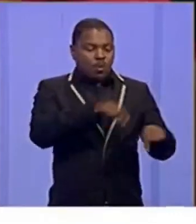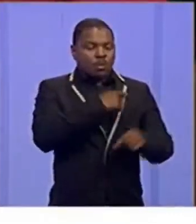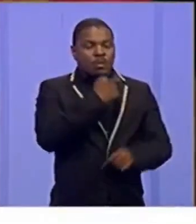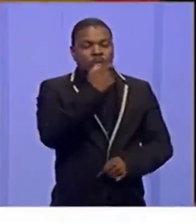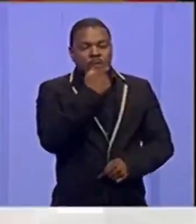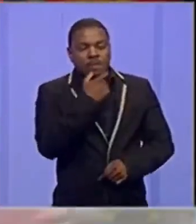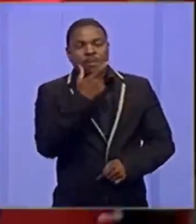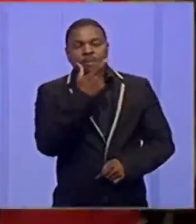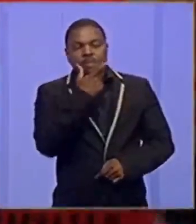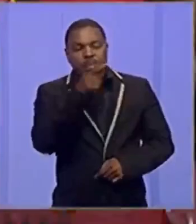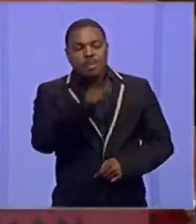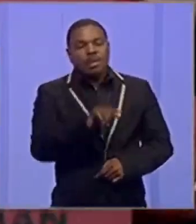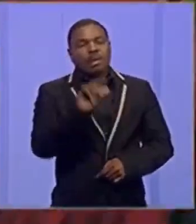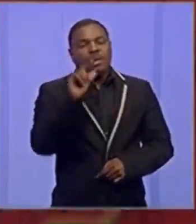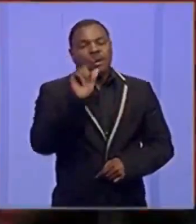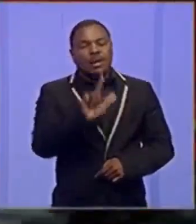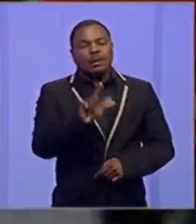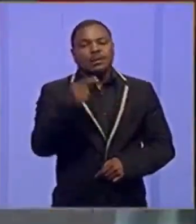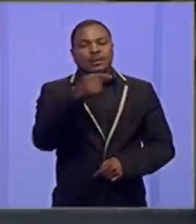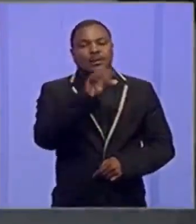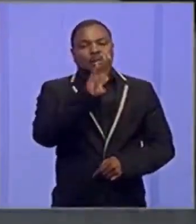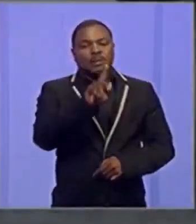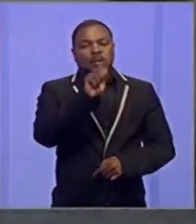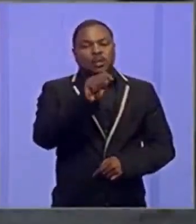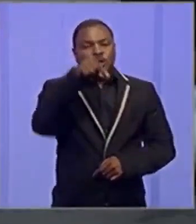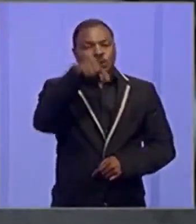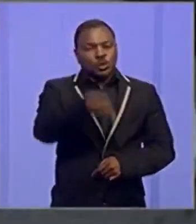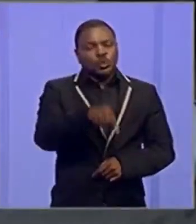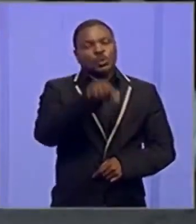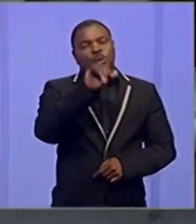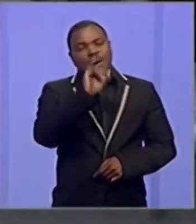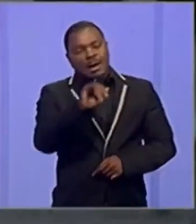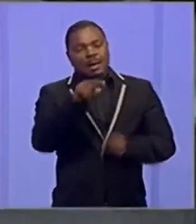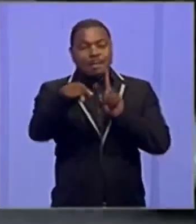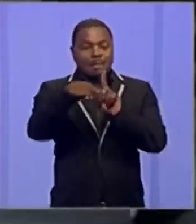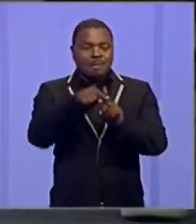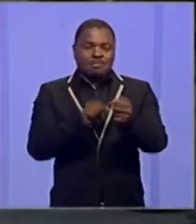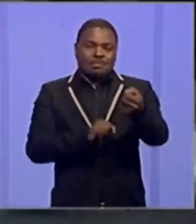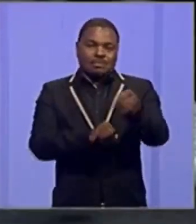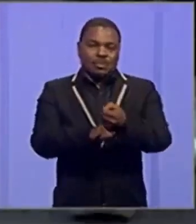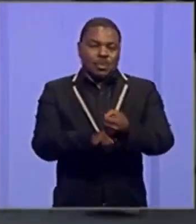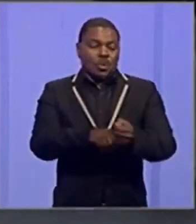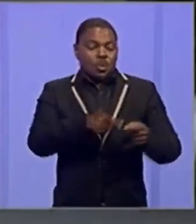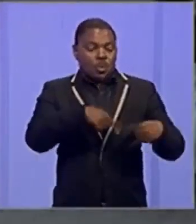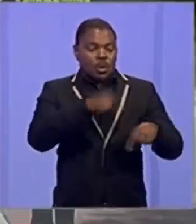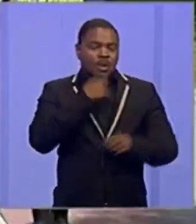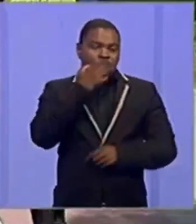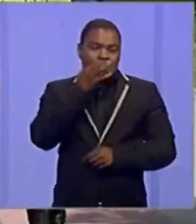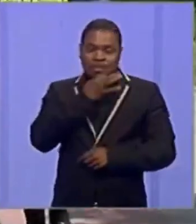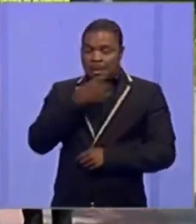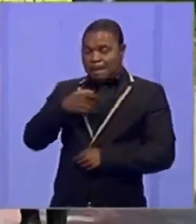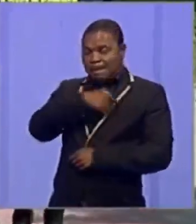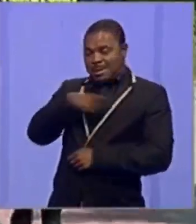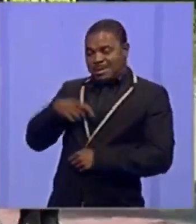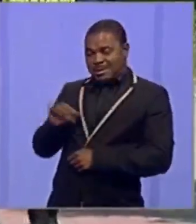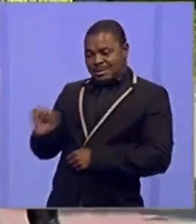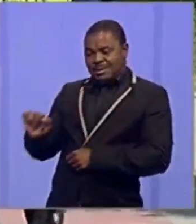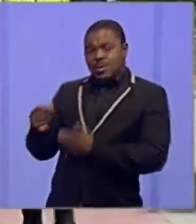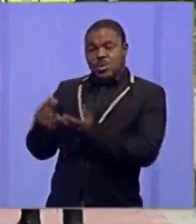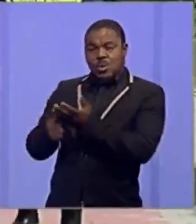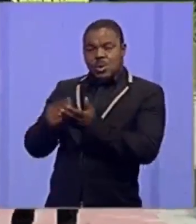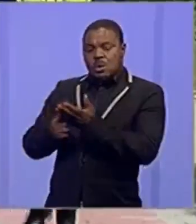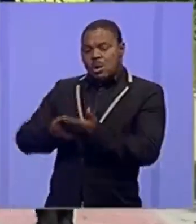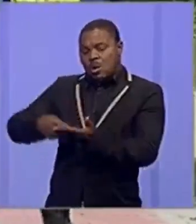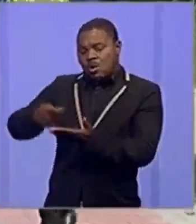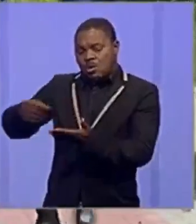sa LGBTQIA+ go boipiletšo bja gore moPresidente wa Uganda Yoweri Museveni a se saene le molawana wo o lego